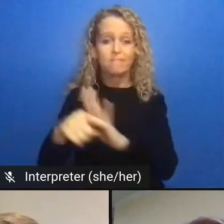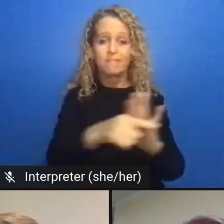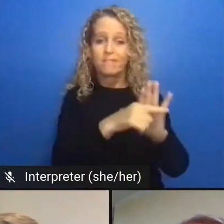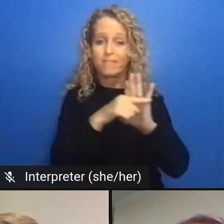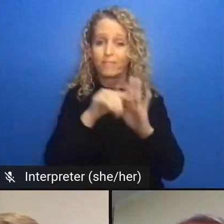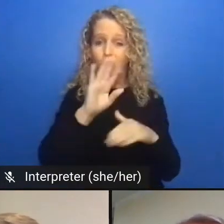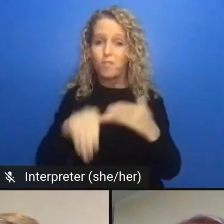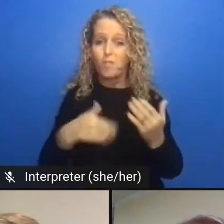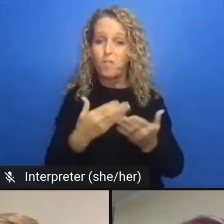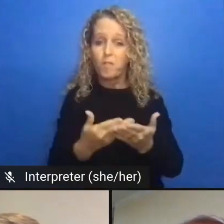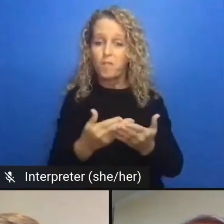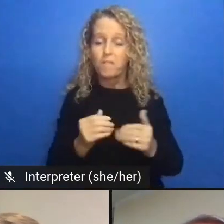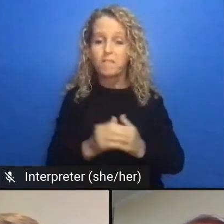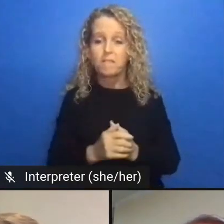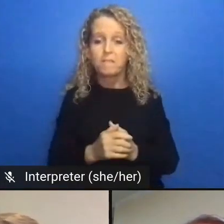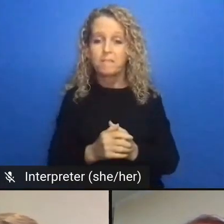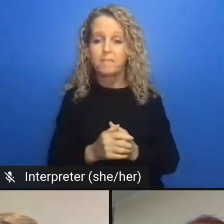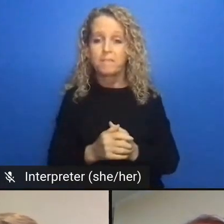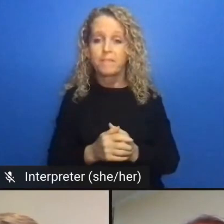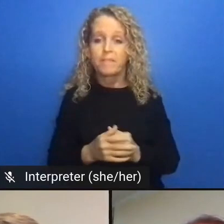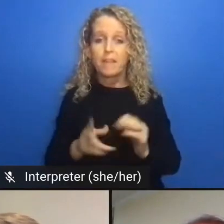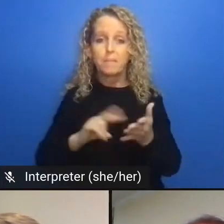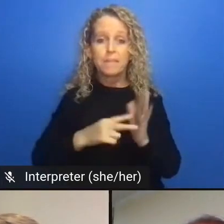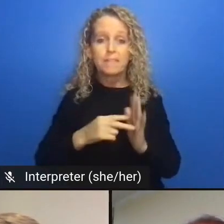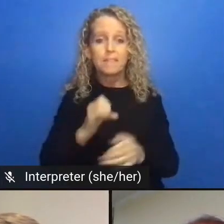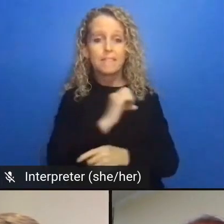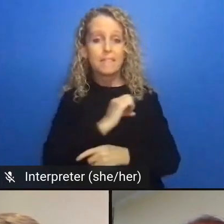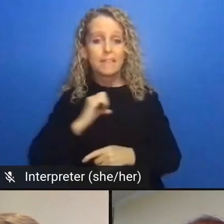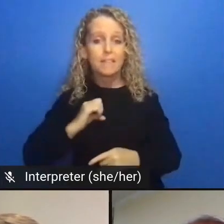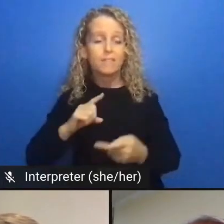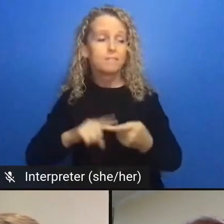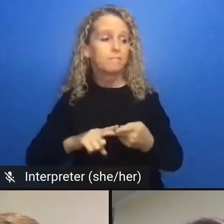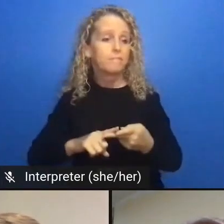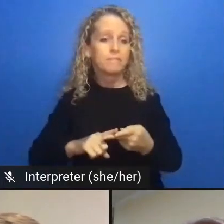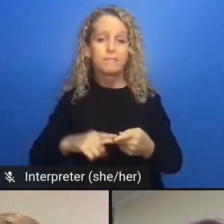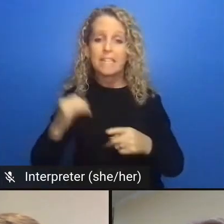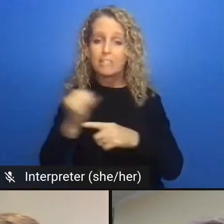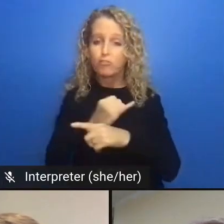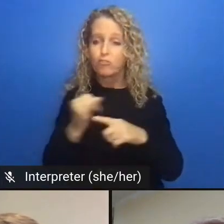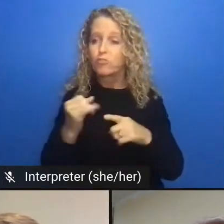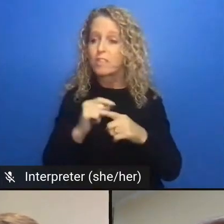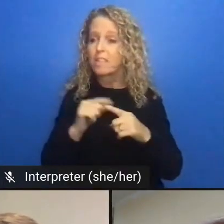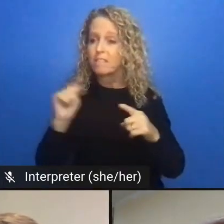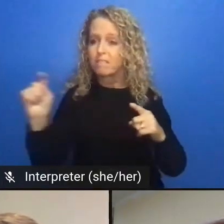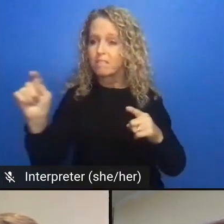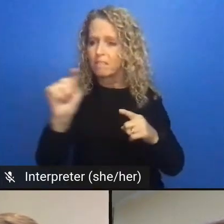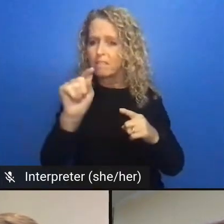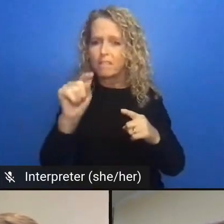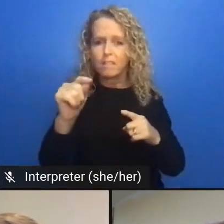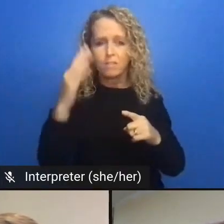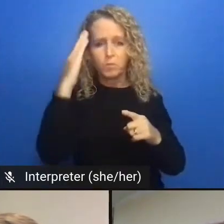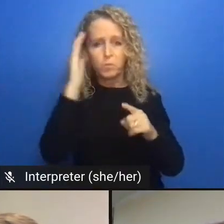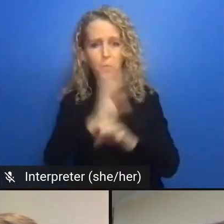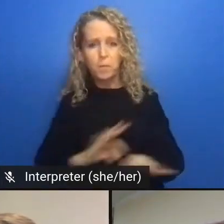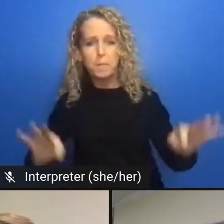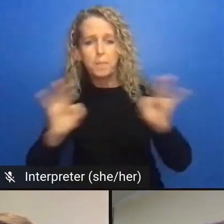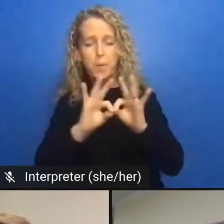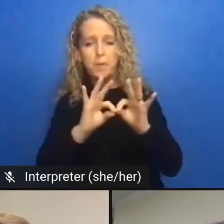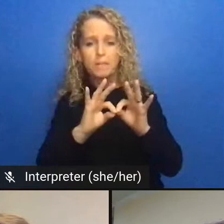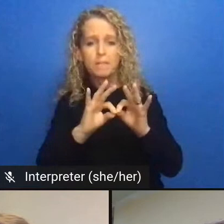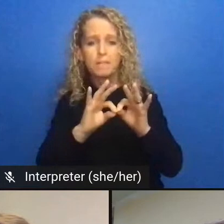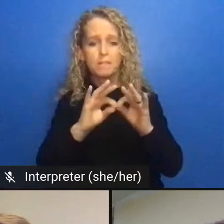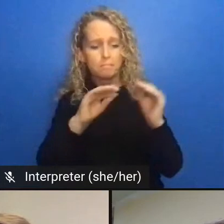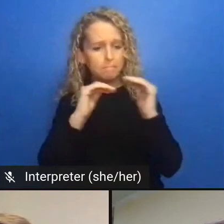executives in industry, everybody has woken up to how important, equity and diversity is in